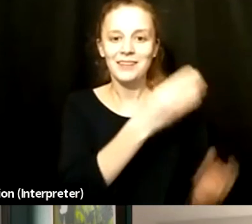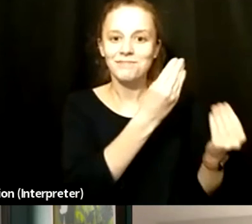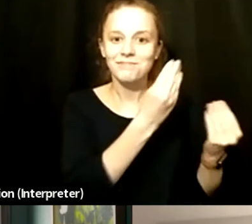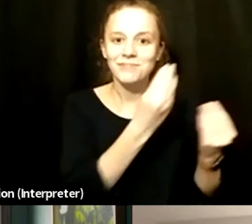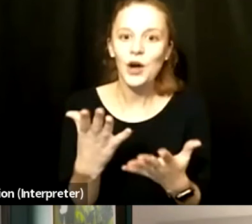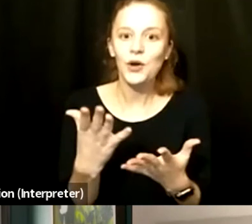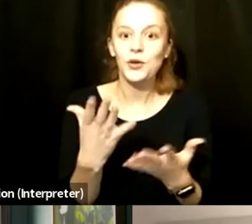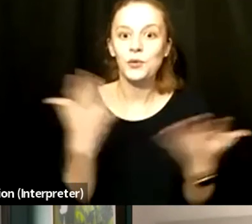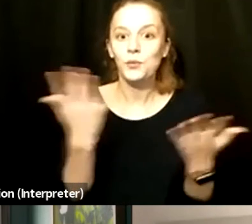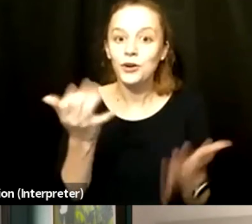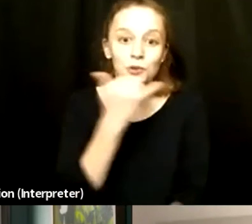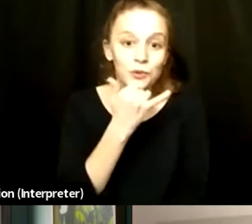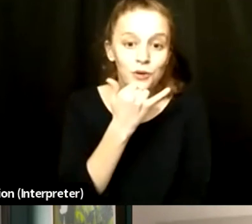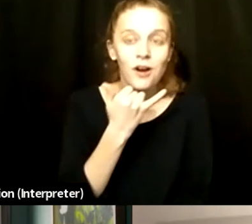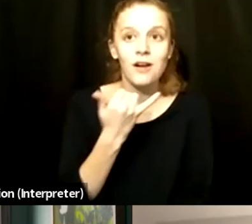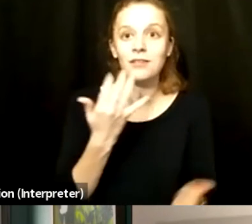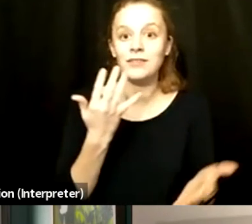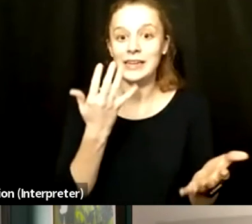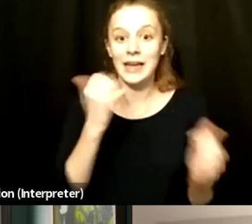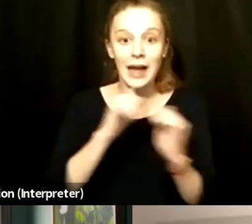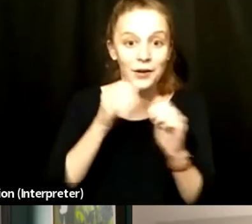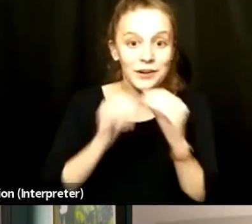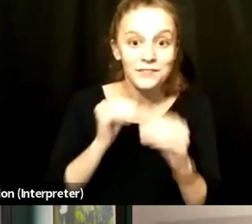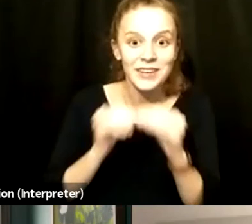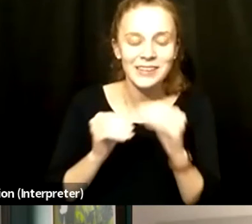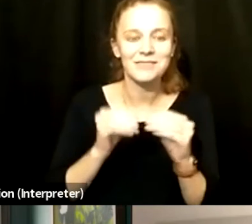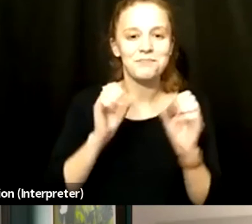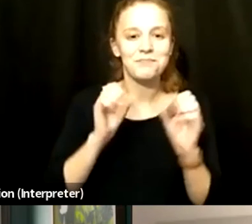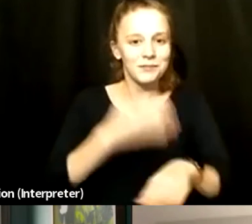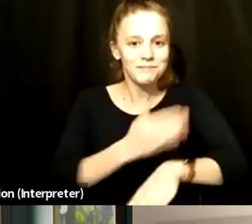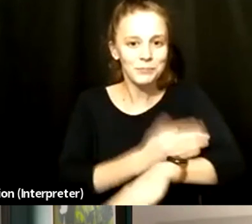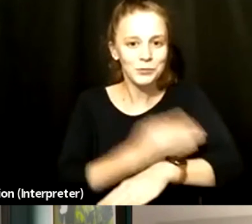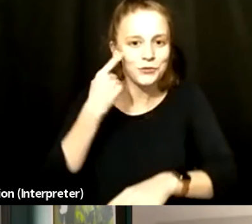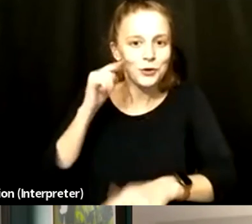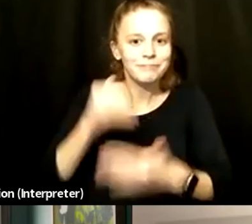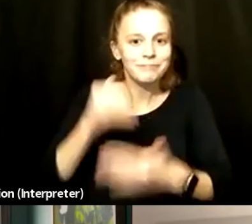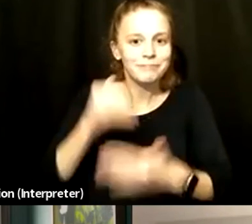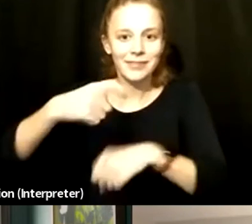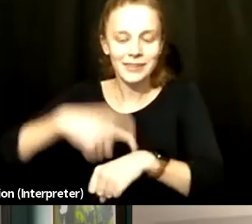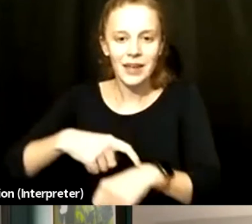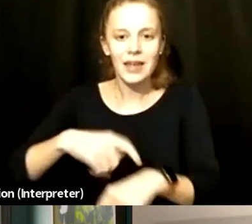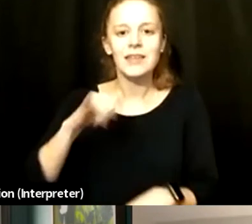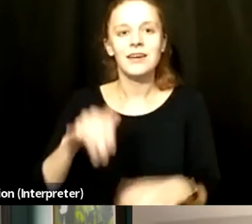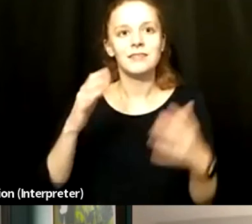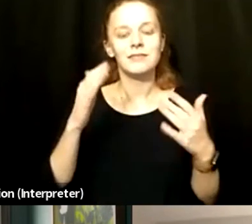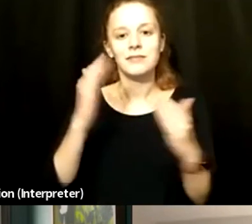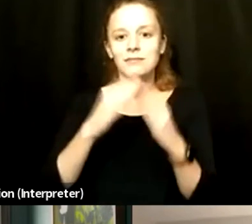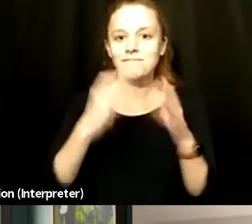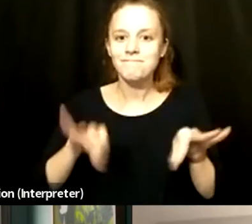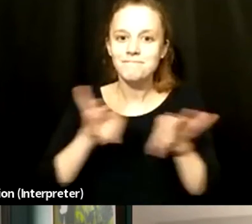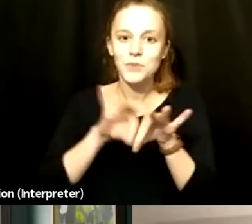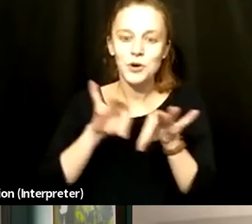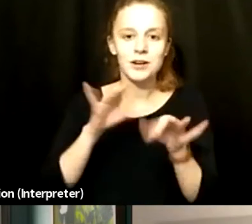for better inclusion next time. And I think that that's the most important aspect to any sort of advocacy is you want to be in